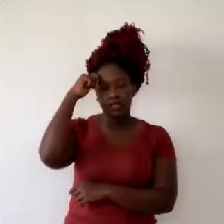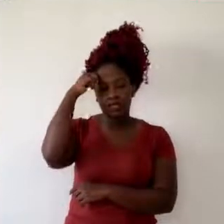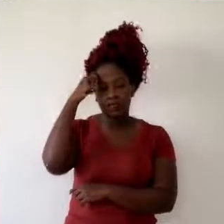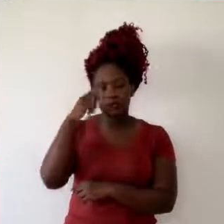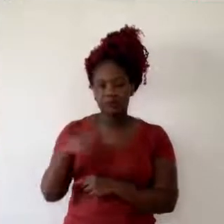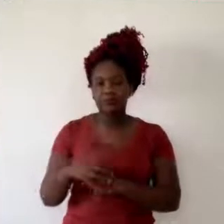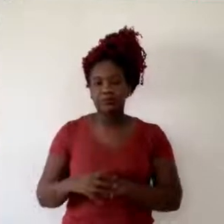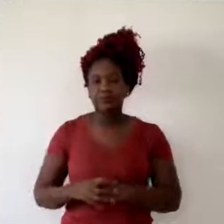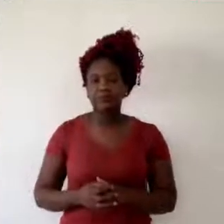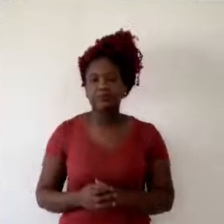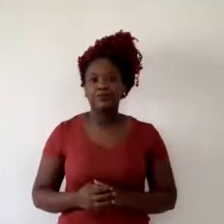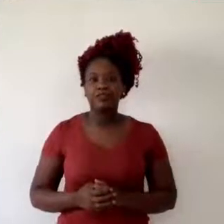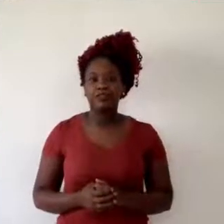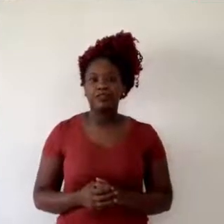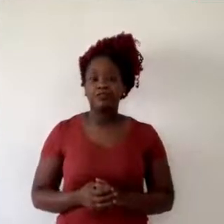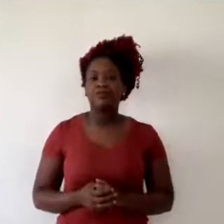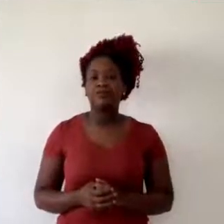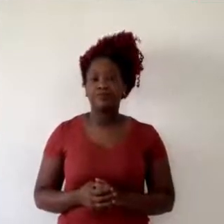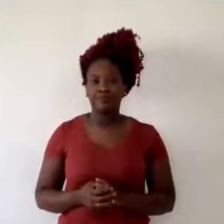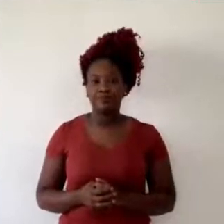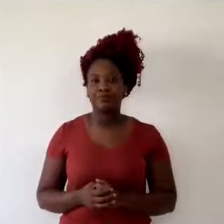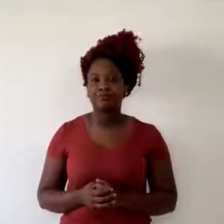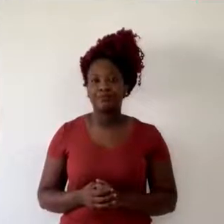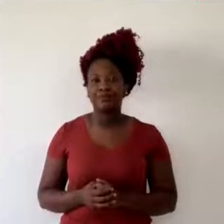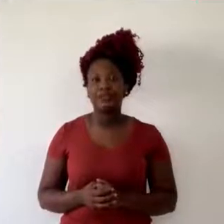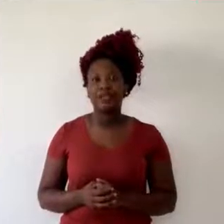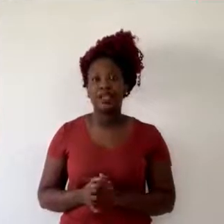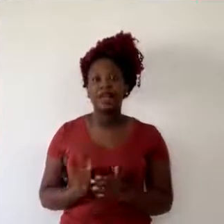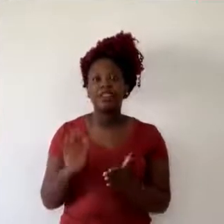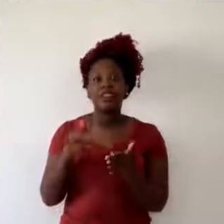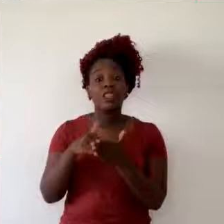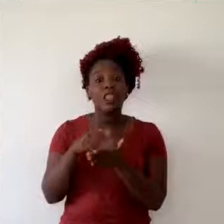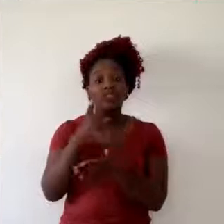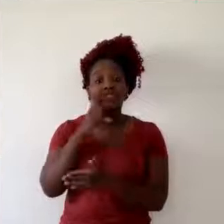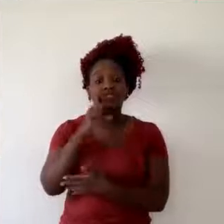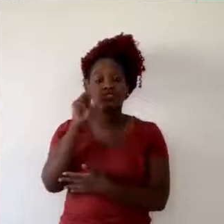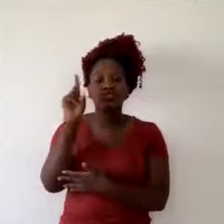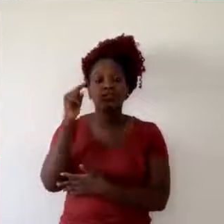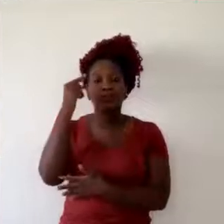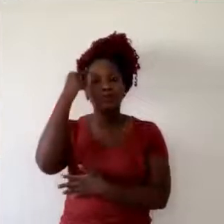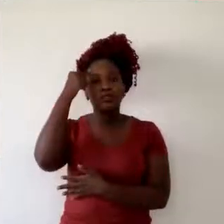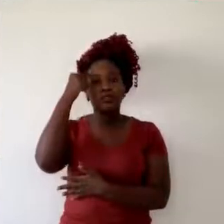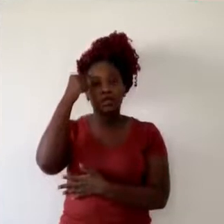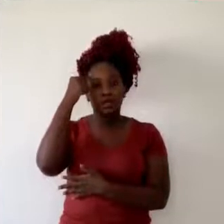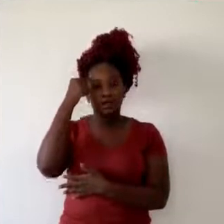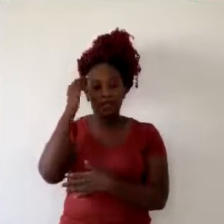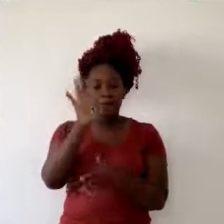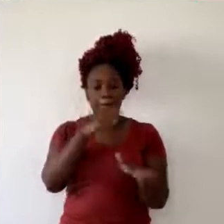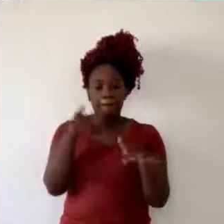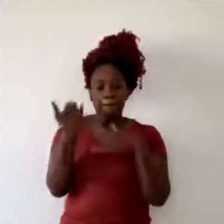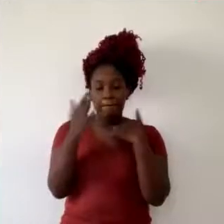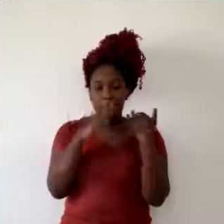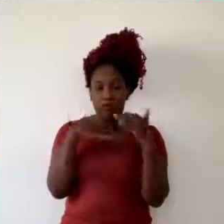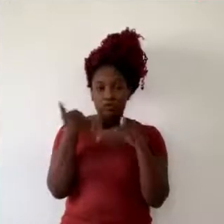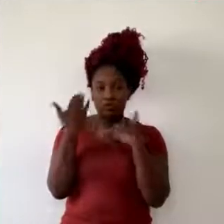families. Until when are we going to think that these deaths that we